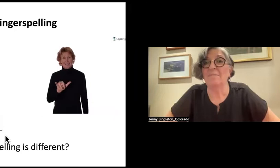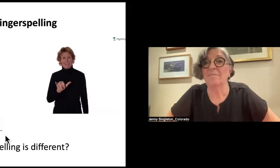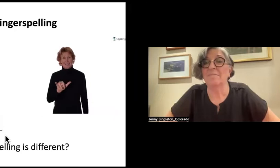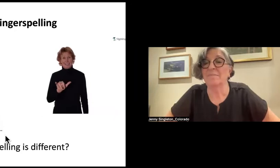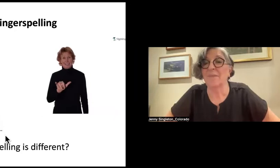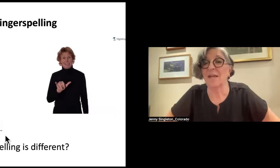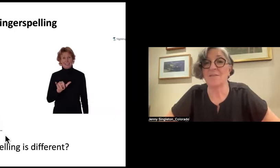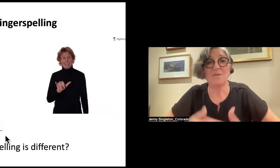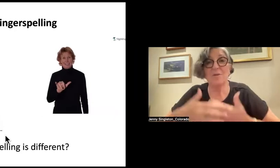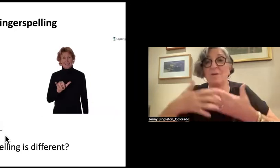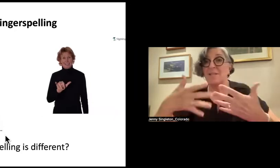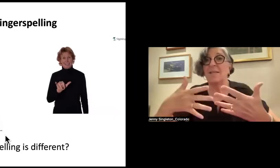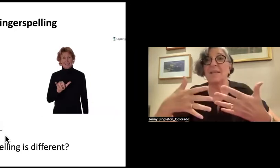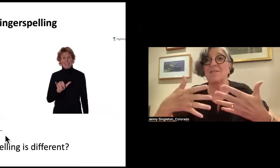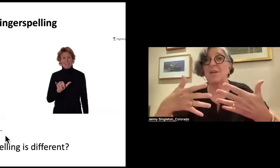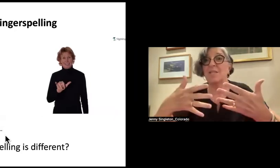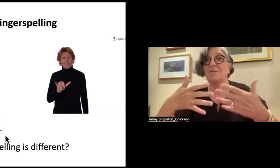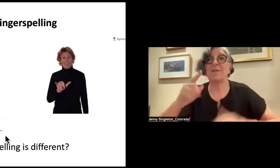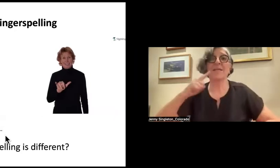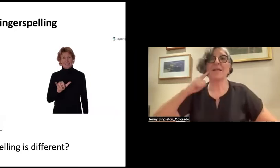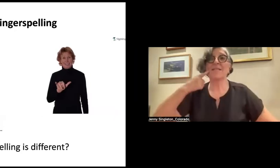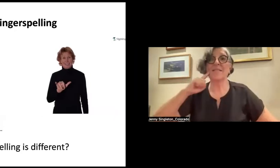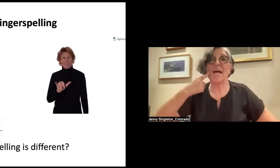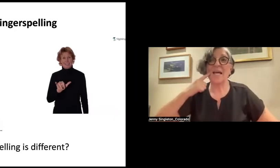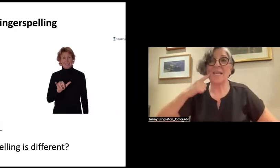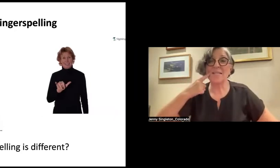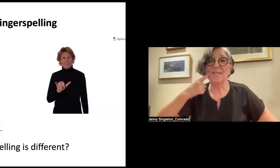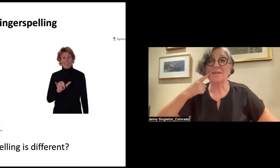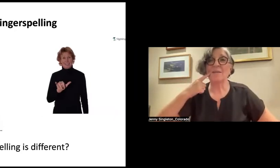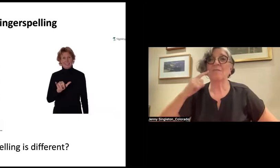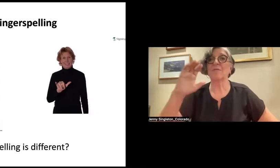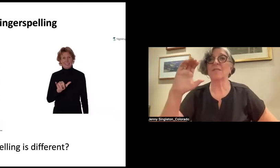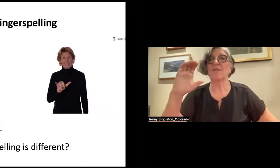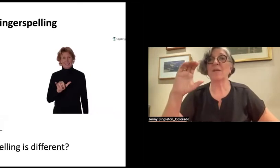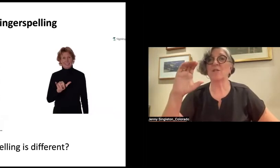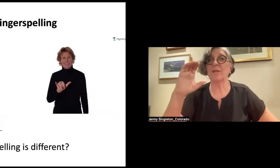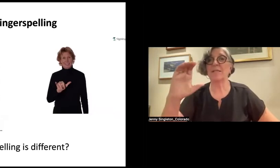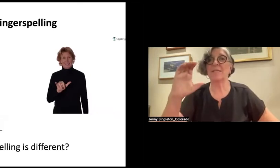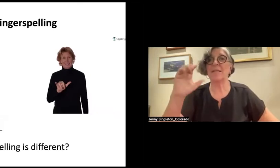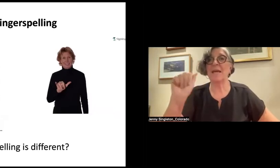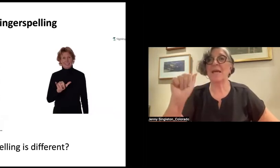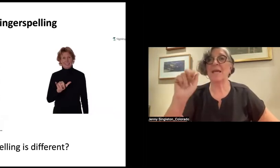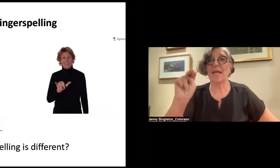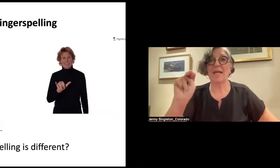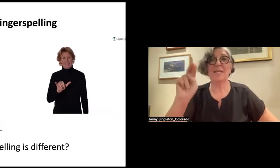C-A-N-D-Y. Okay, so you can see that that's very different than a sign versus finger spelling,